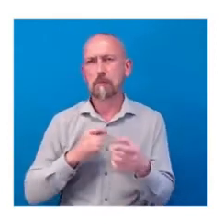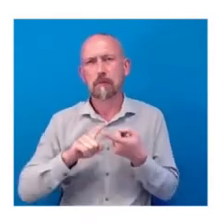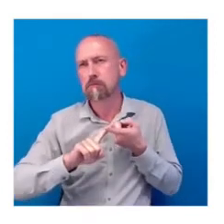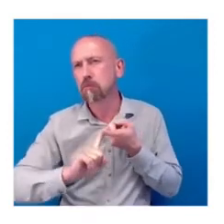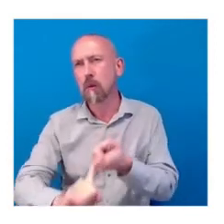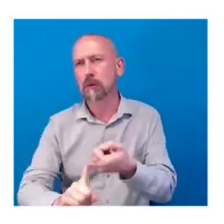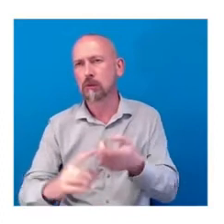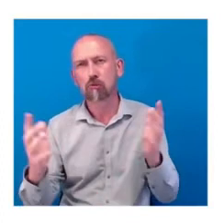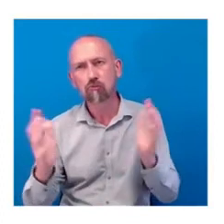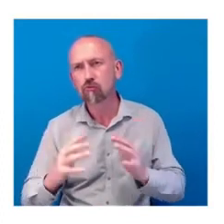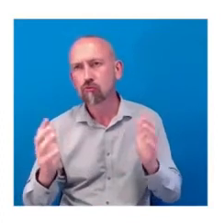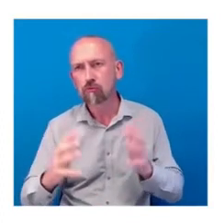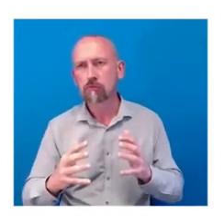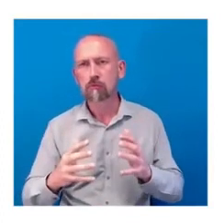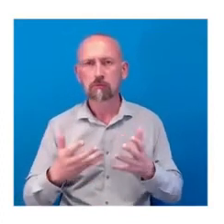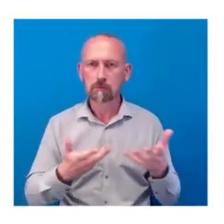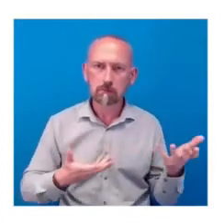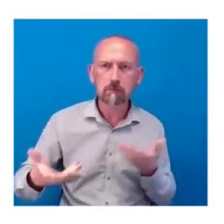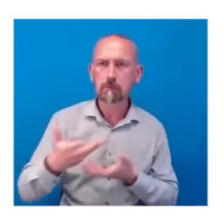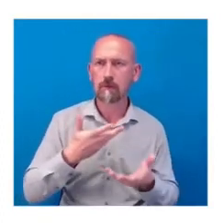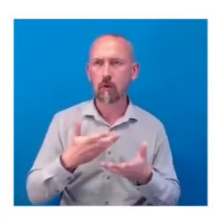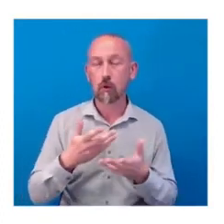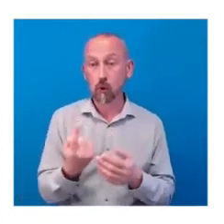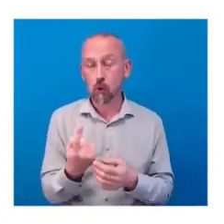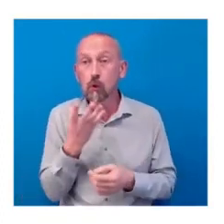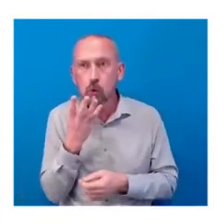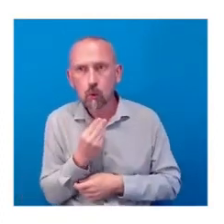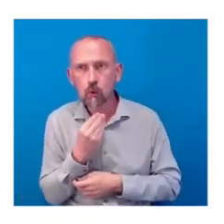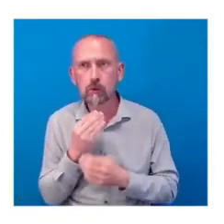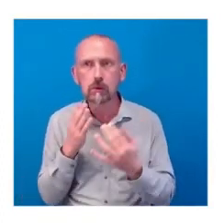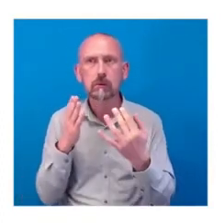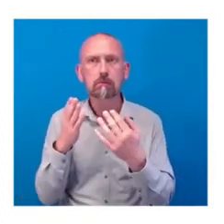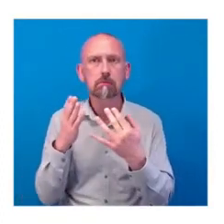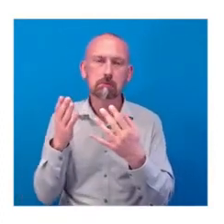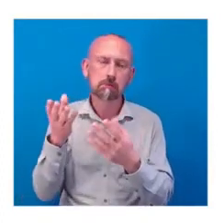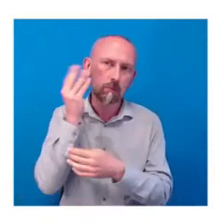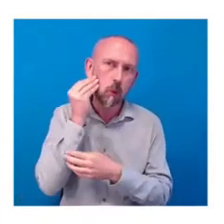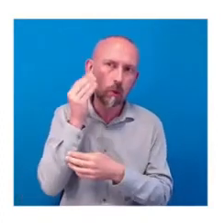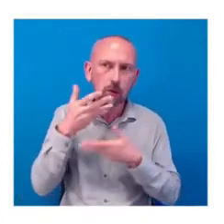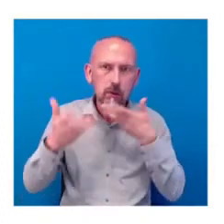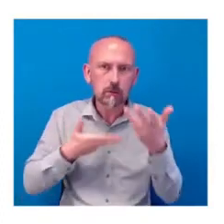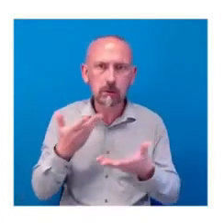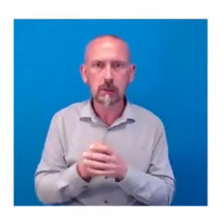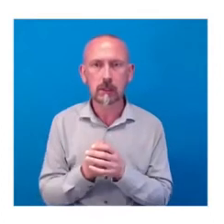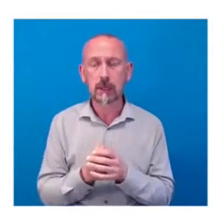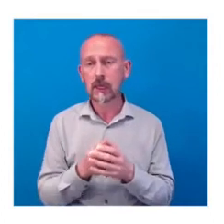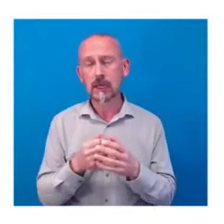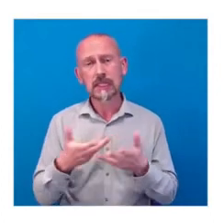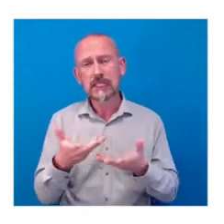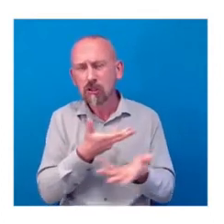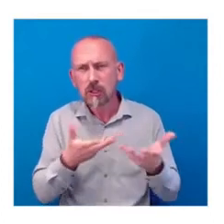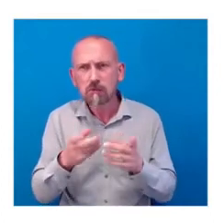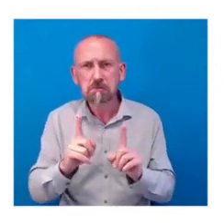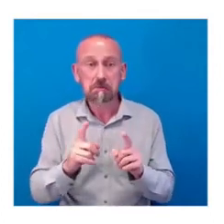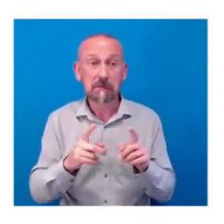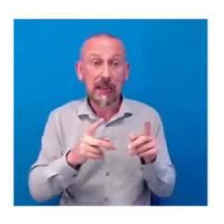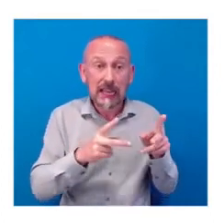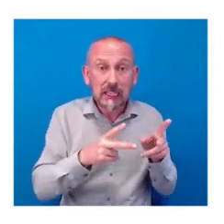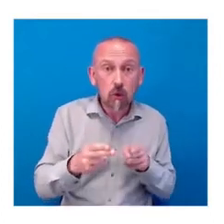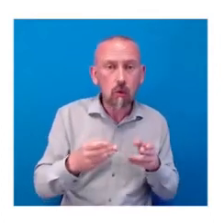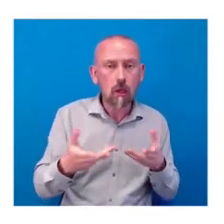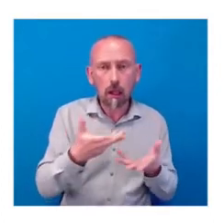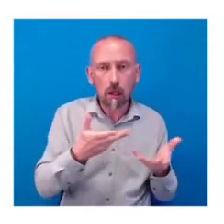course, and discussions have ranged from kind of editorial aspects of AD to technical problems and lots more in